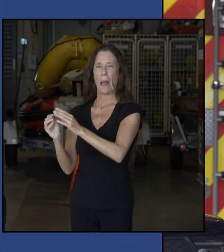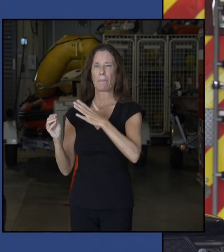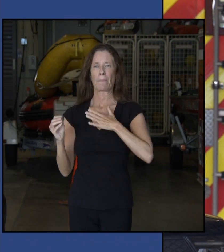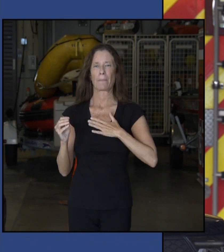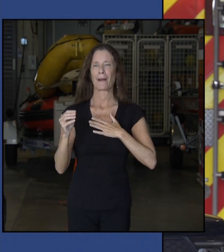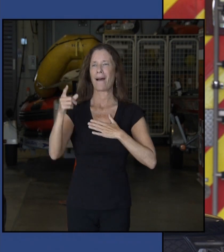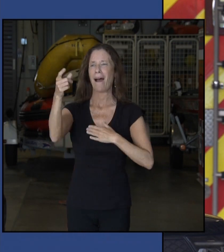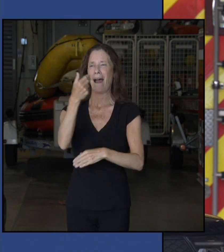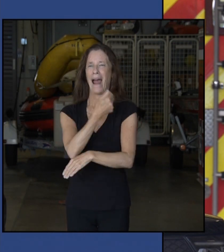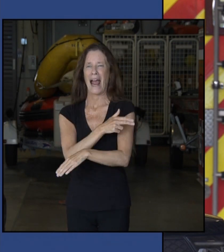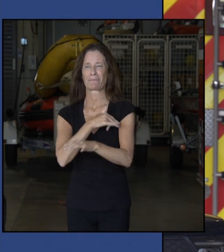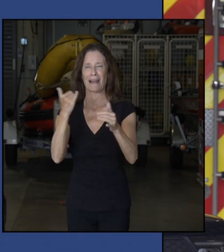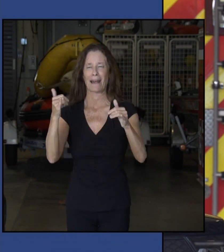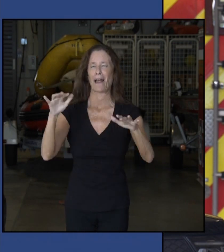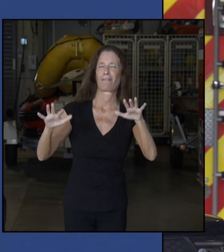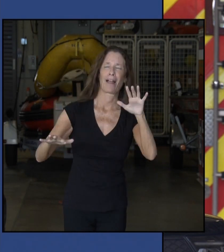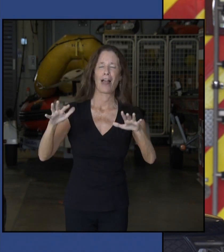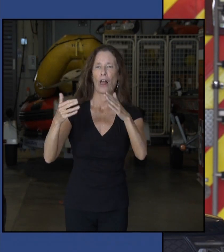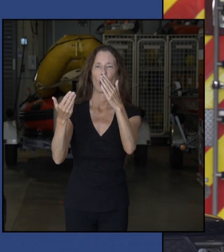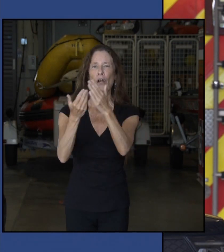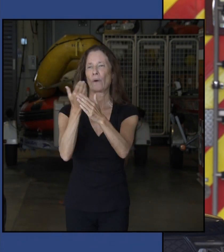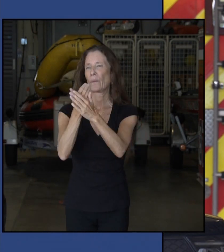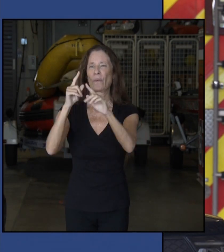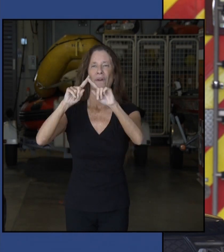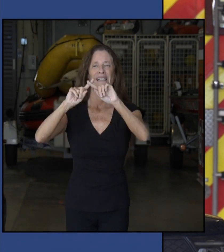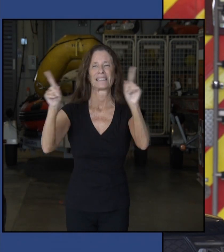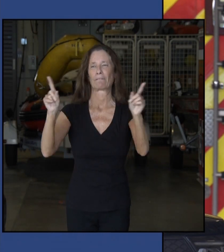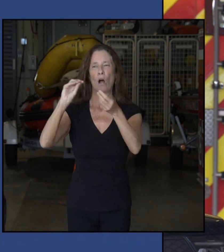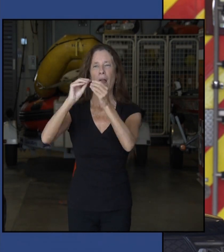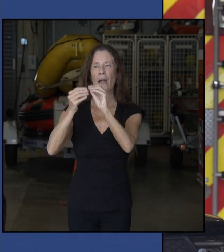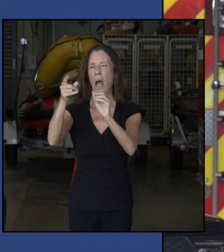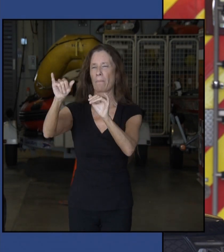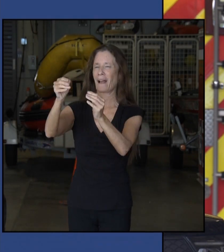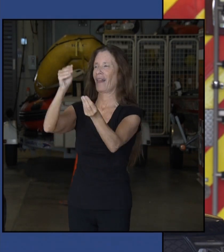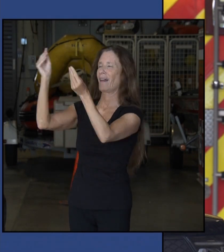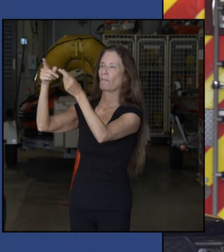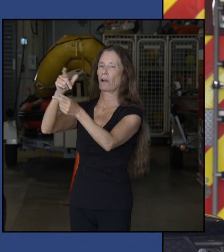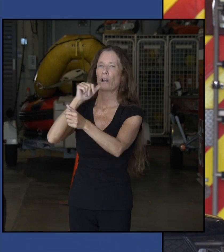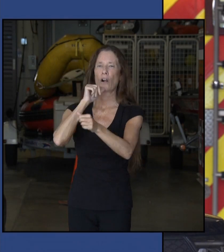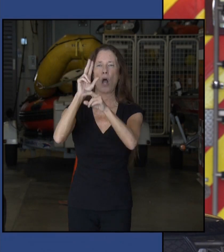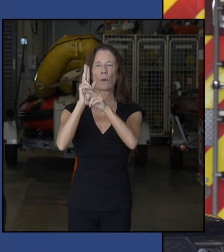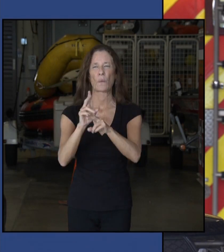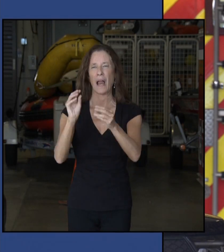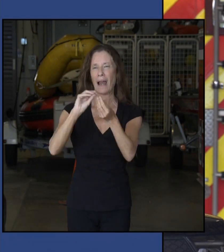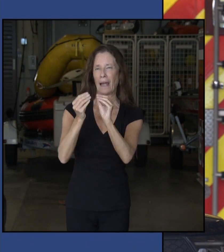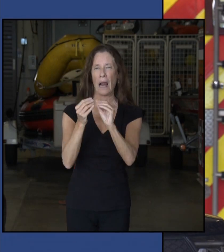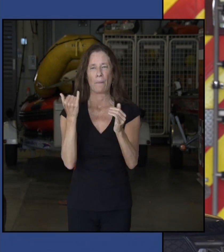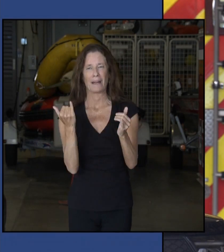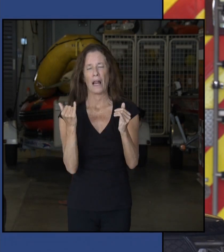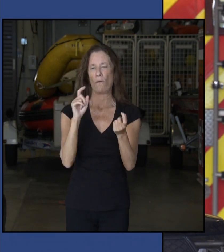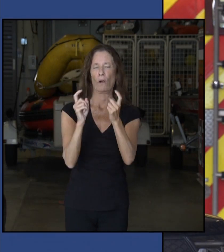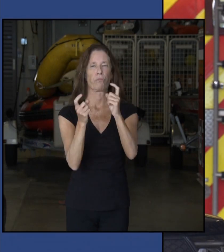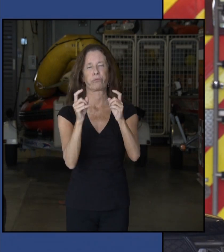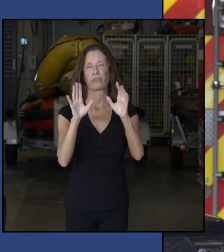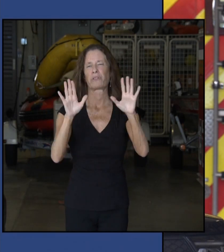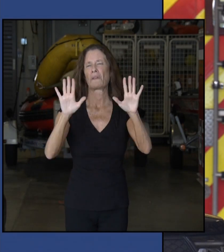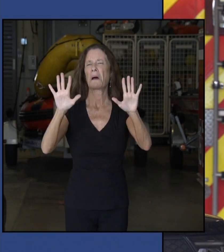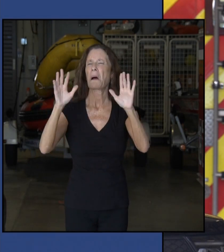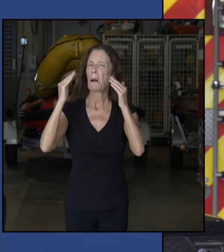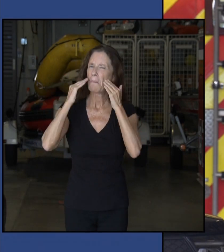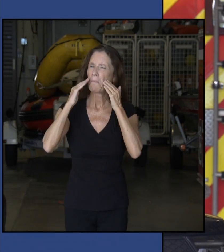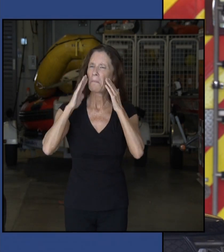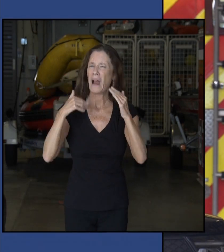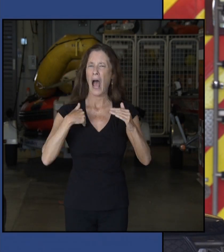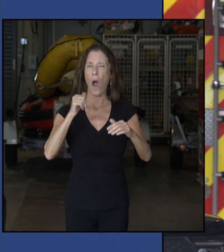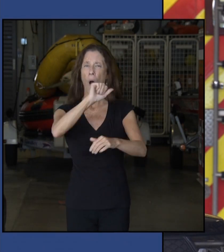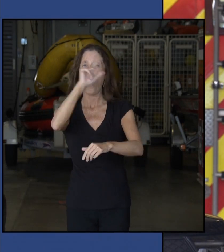new database. So we're going to be working, and we actually have contact with over 200 hospitals in Pennsylvania to make sure, and we'll make sure that that number